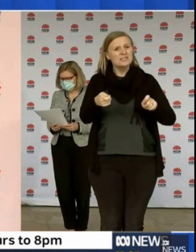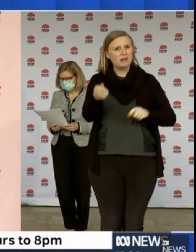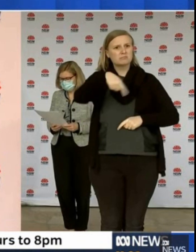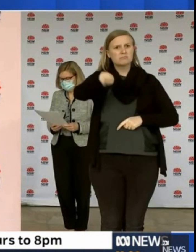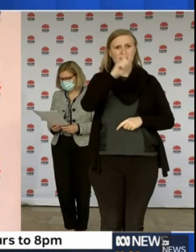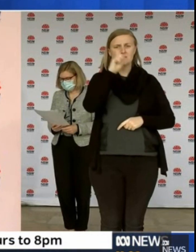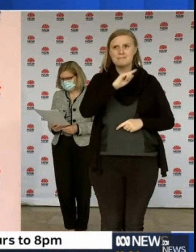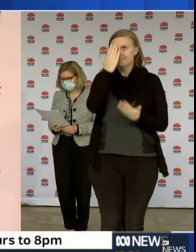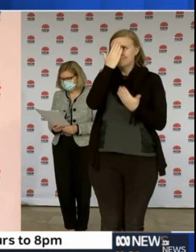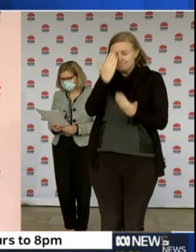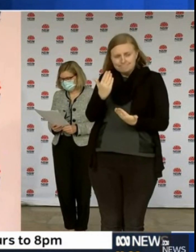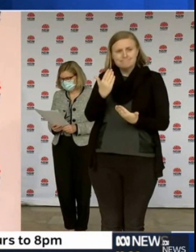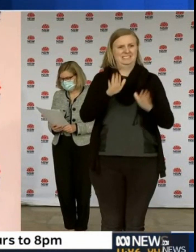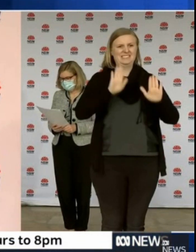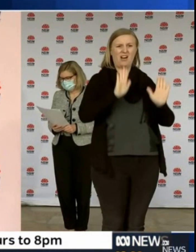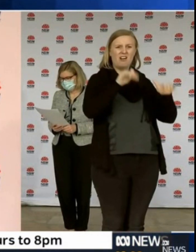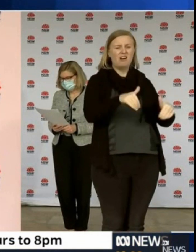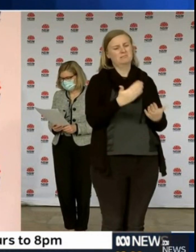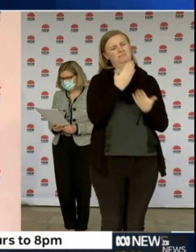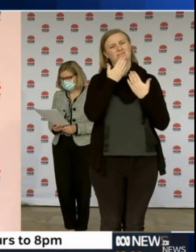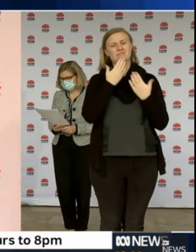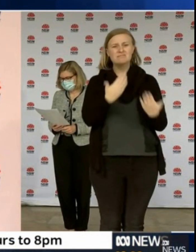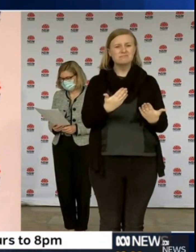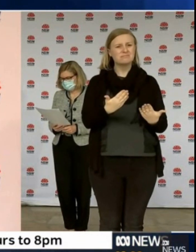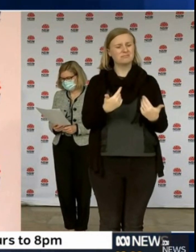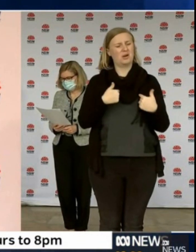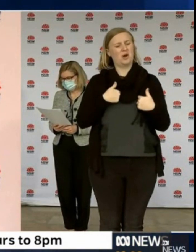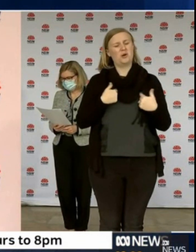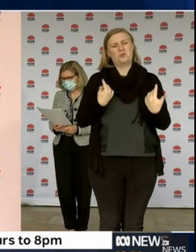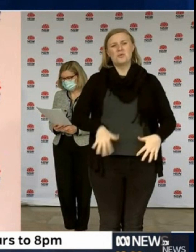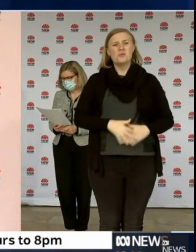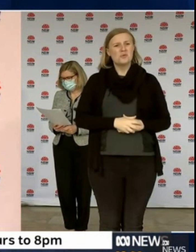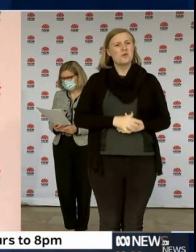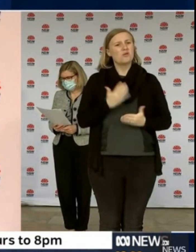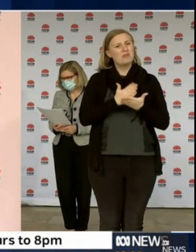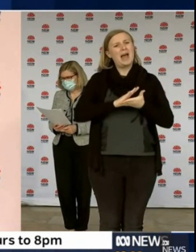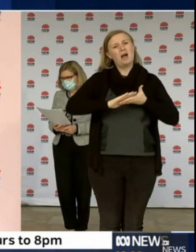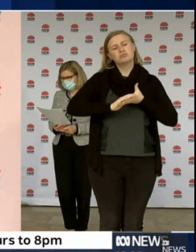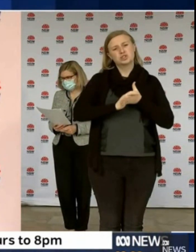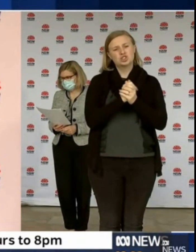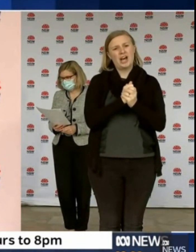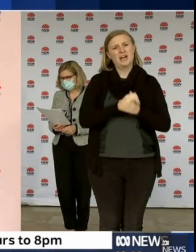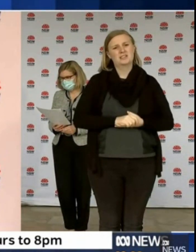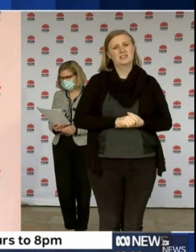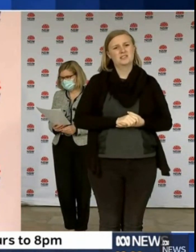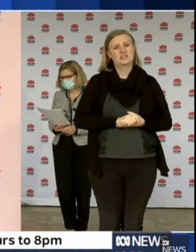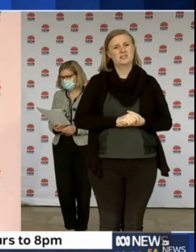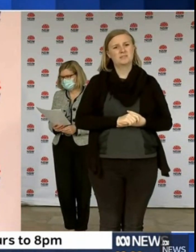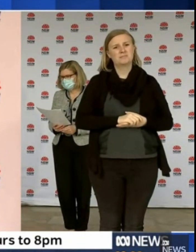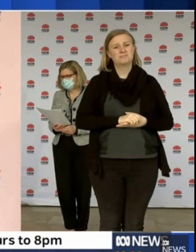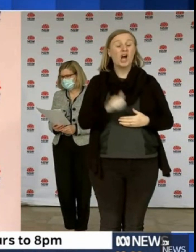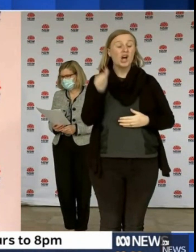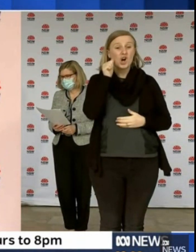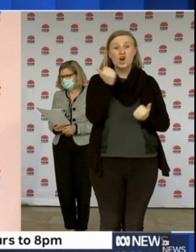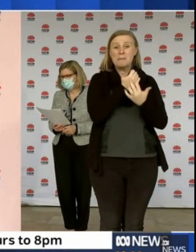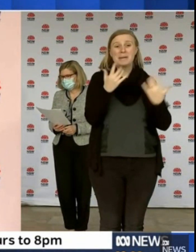me heart that by working together we will get through this. And please know that I appreciate during these difficult